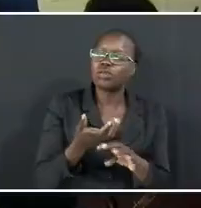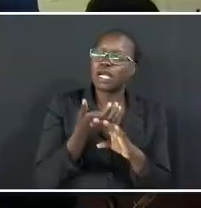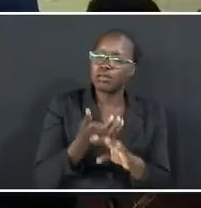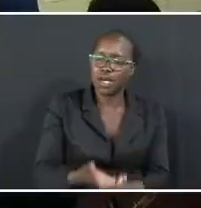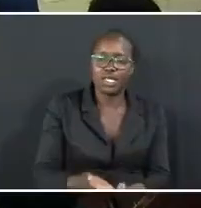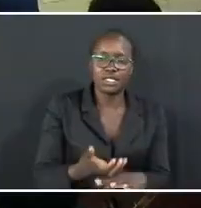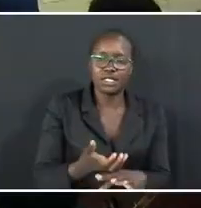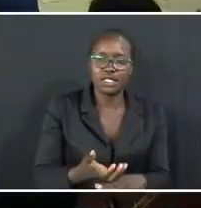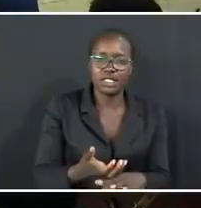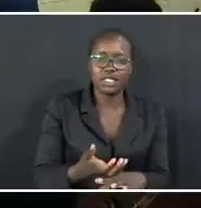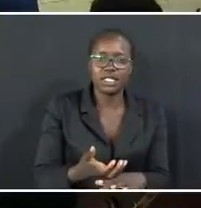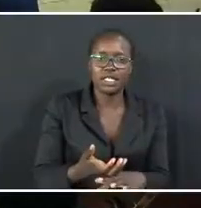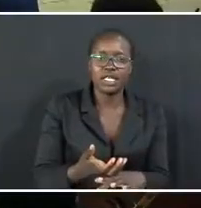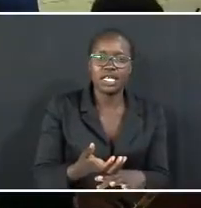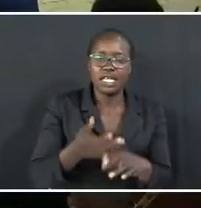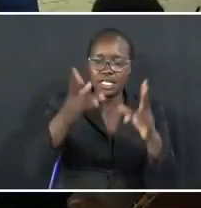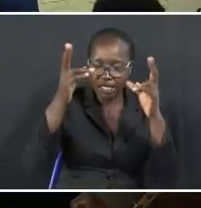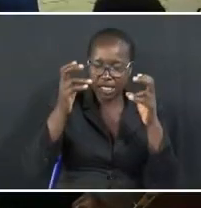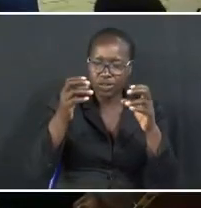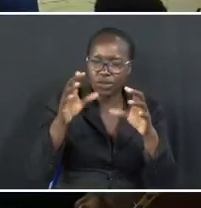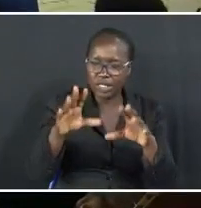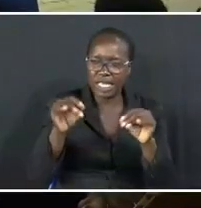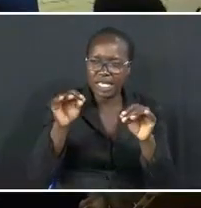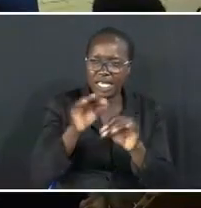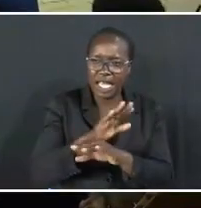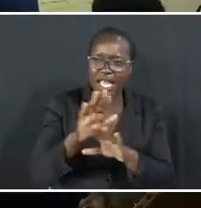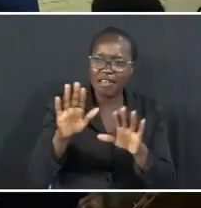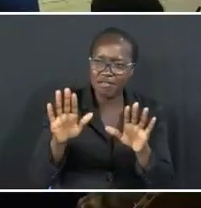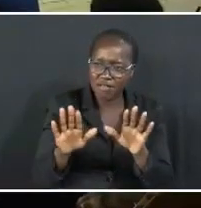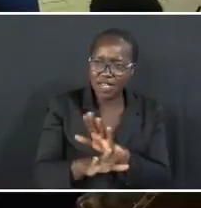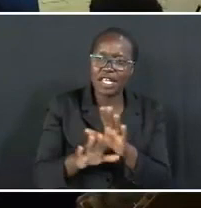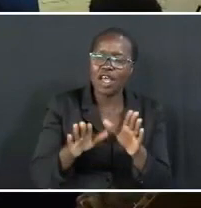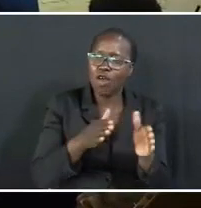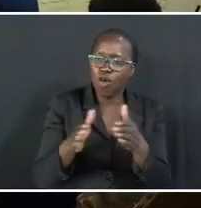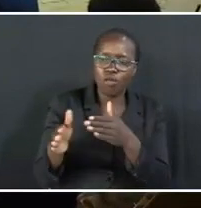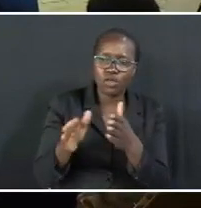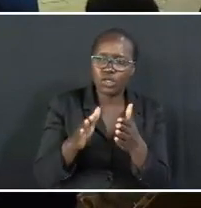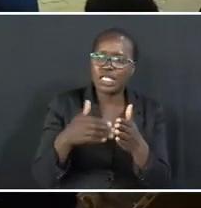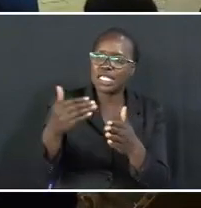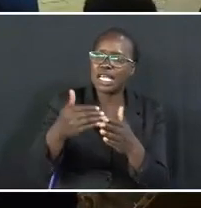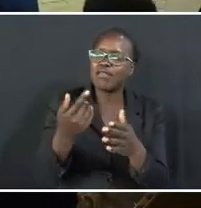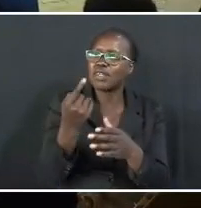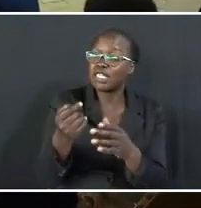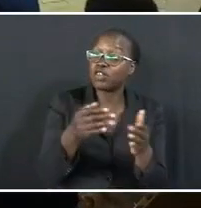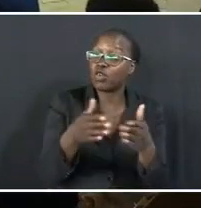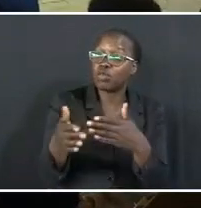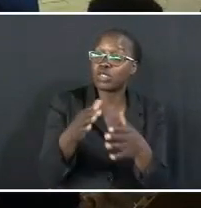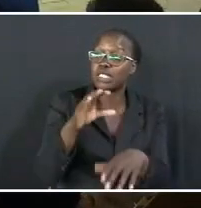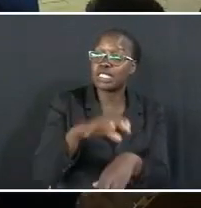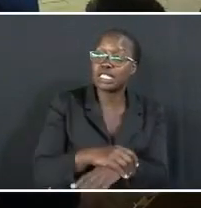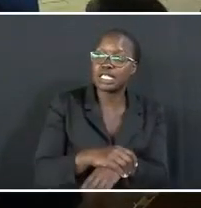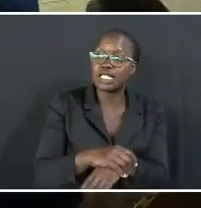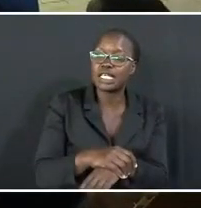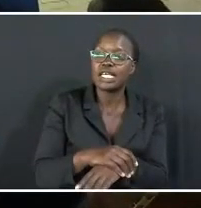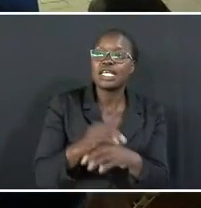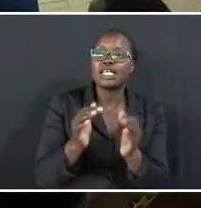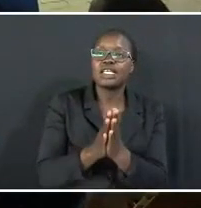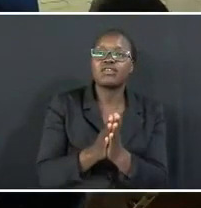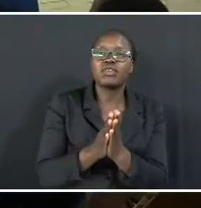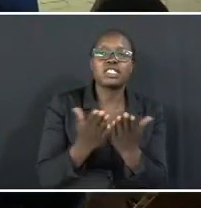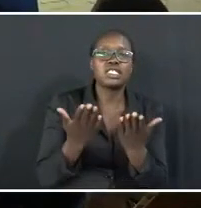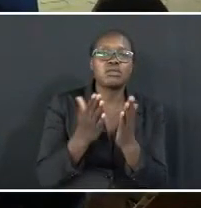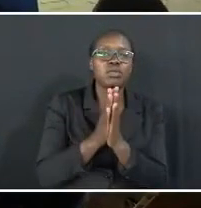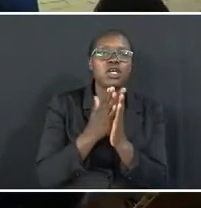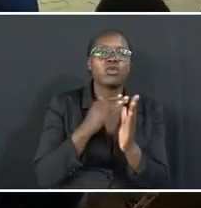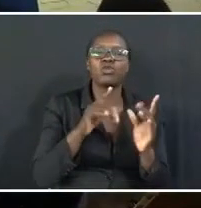tough. Satan will take every opportunity, every little opportunity that he gets. If it's Vespers that you